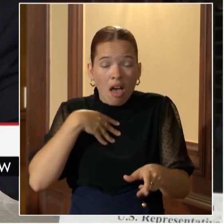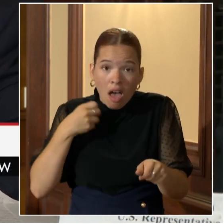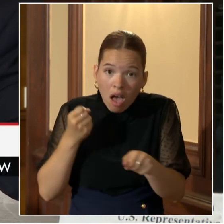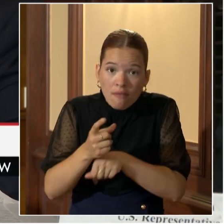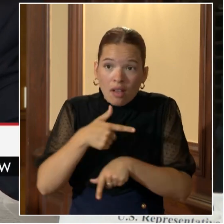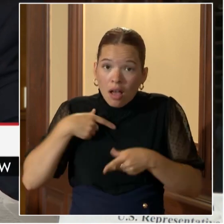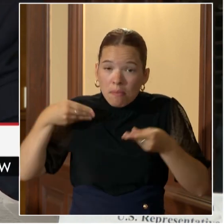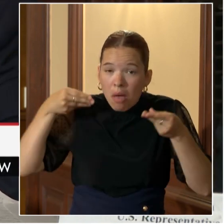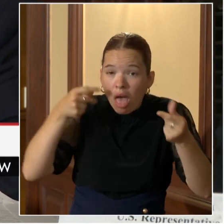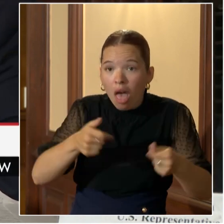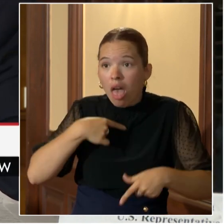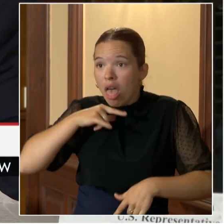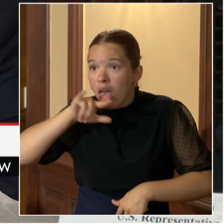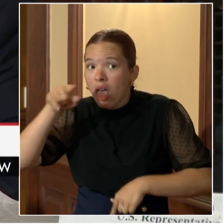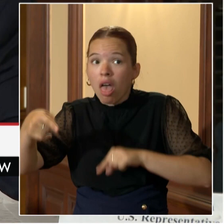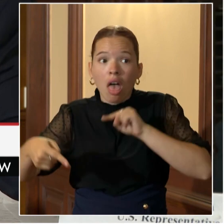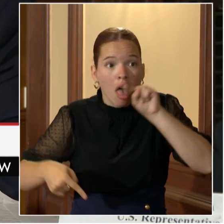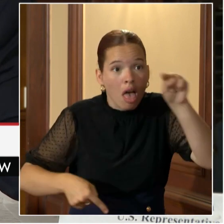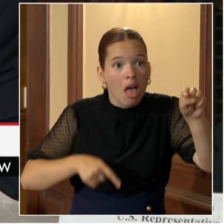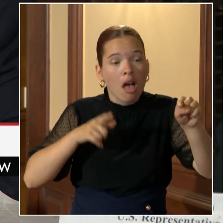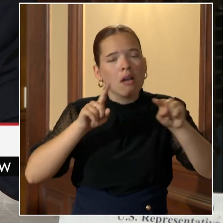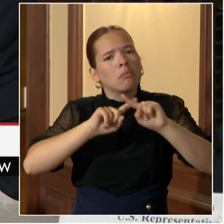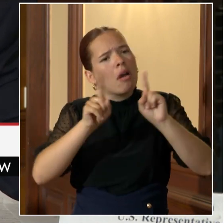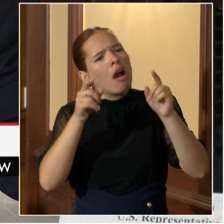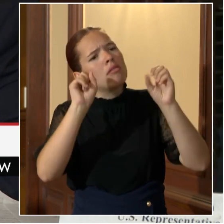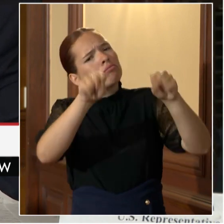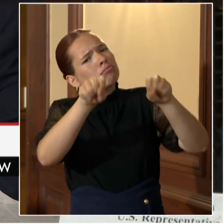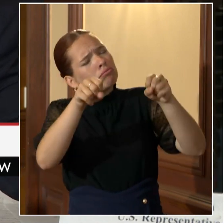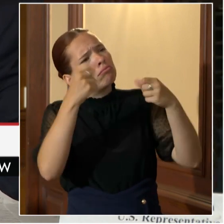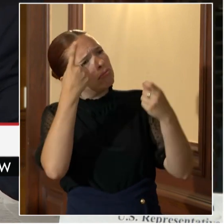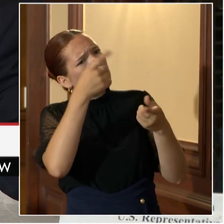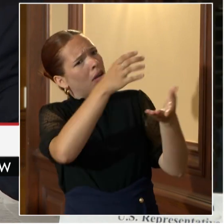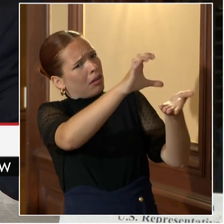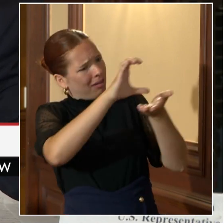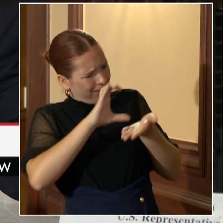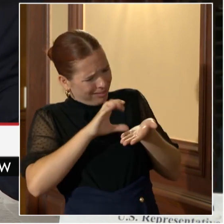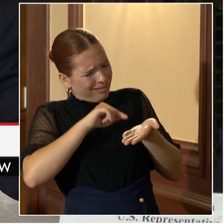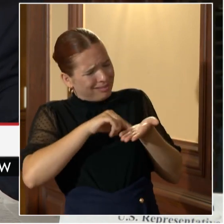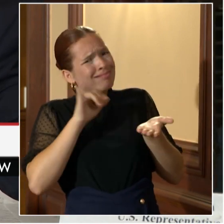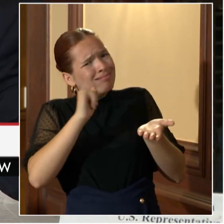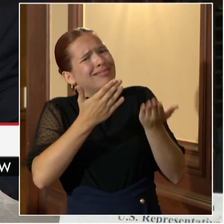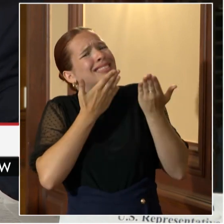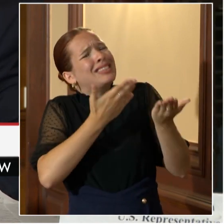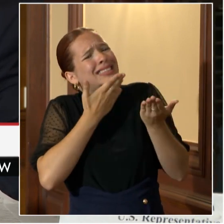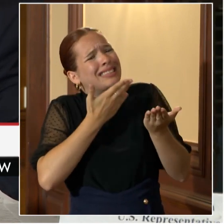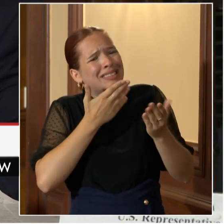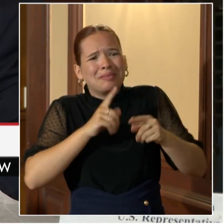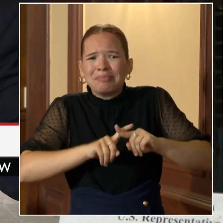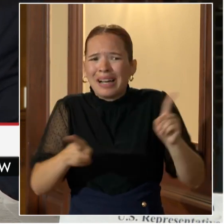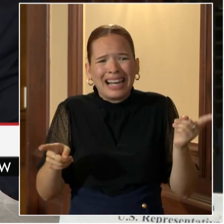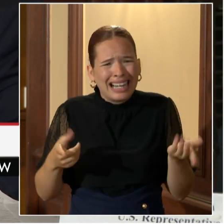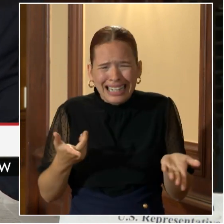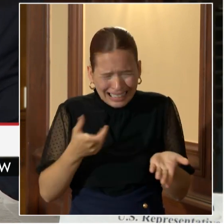But it's ridiculous that we get $220,000. The taxpayers have given